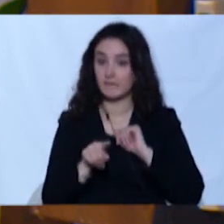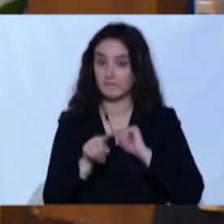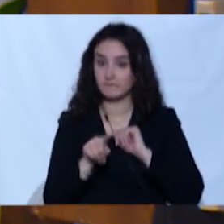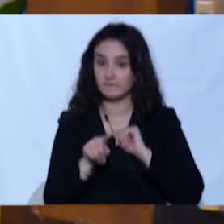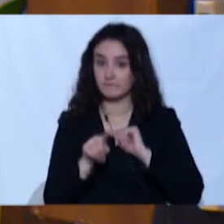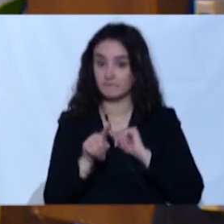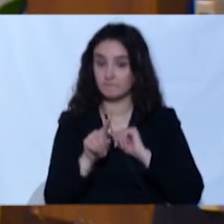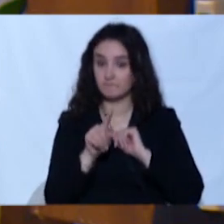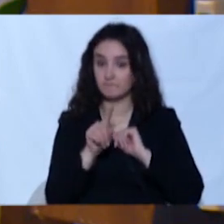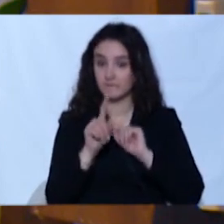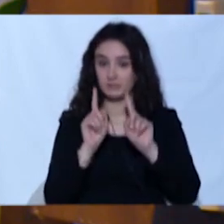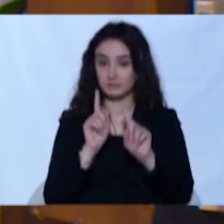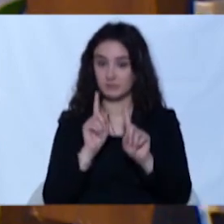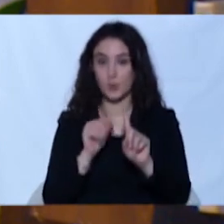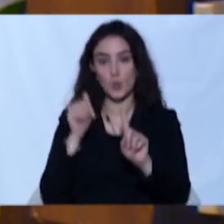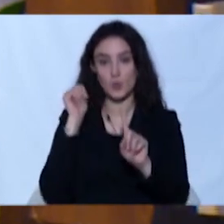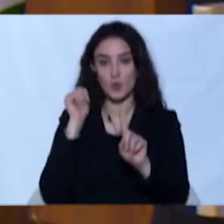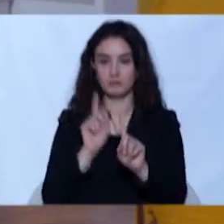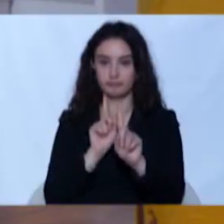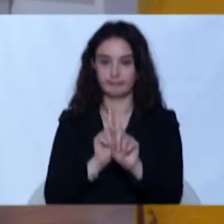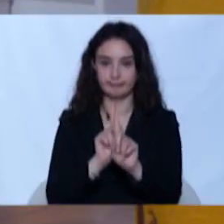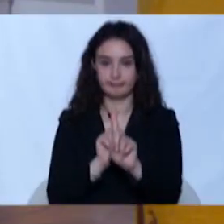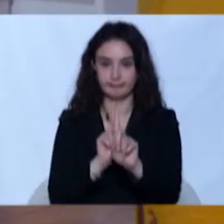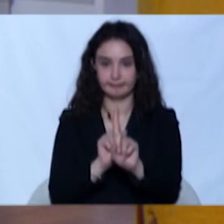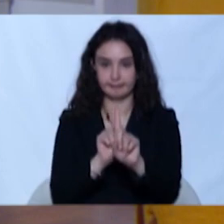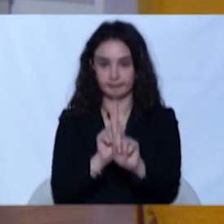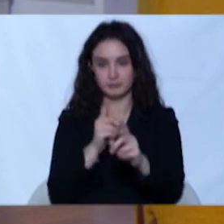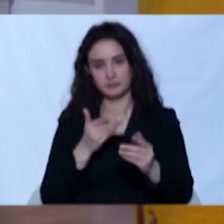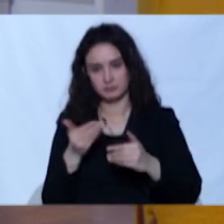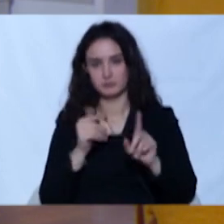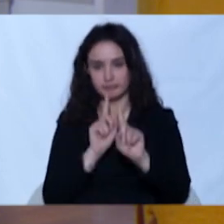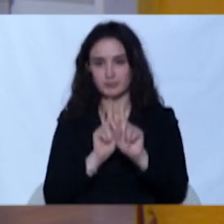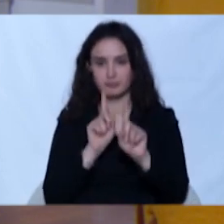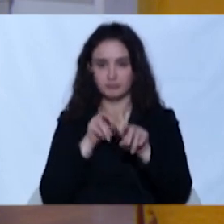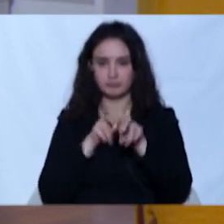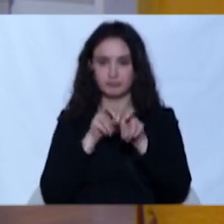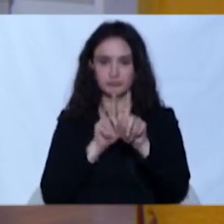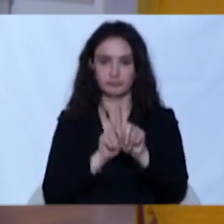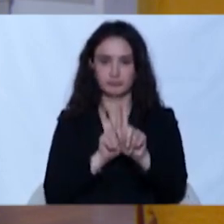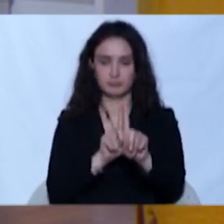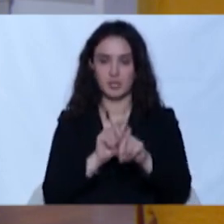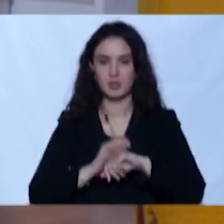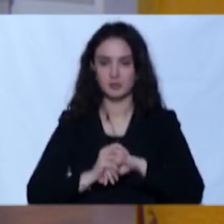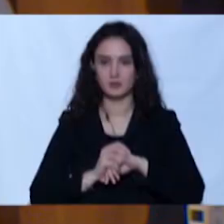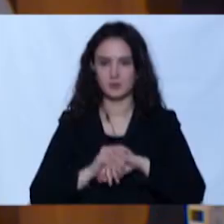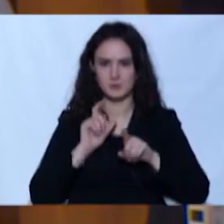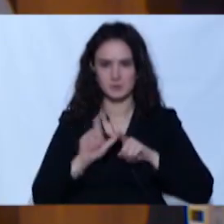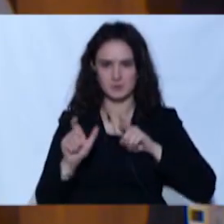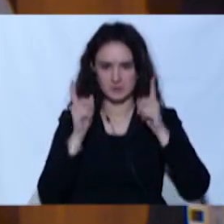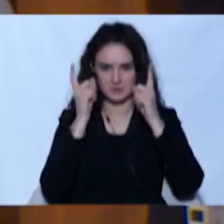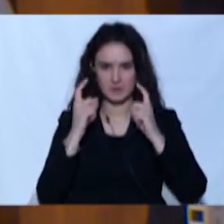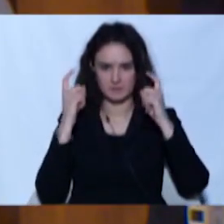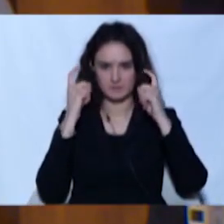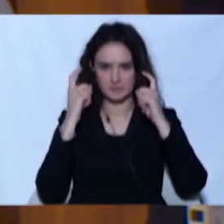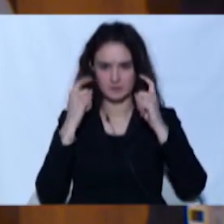then behind the gruffalo. They walked and walked till the gruffalo said, "What is that